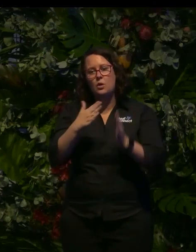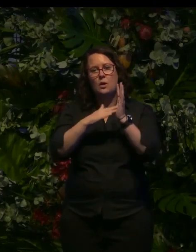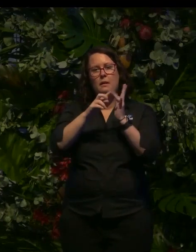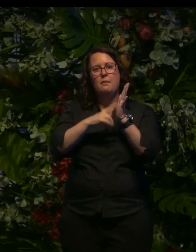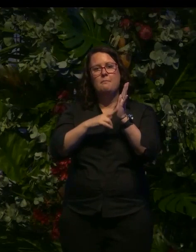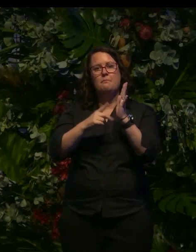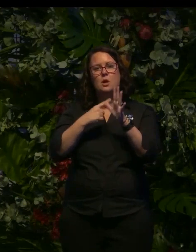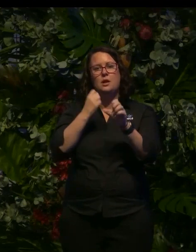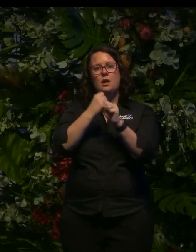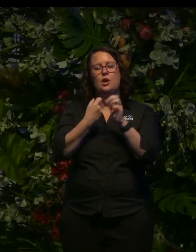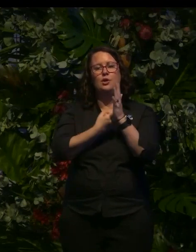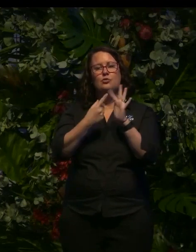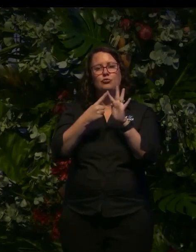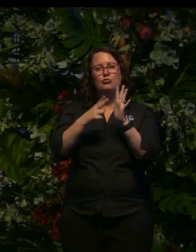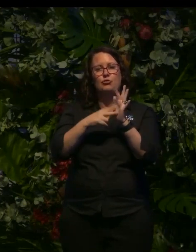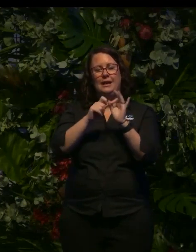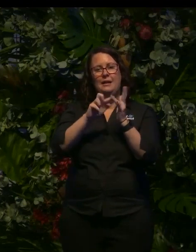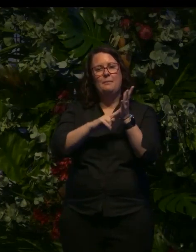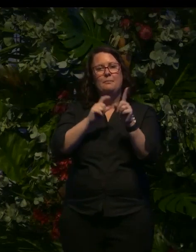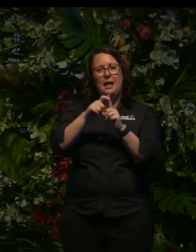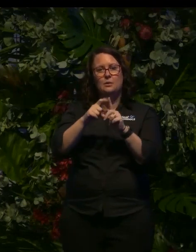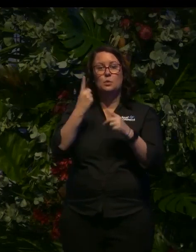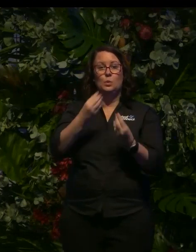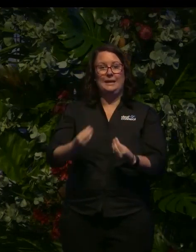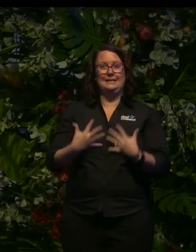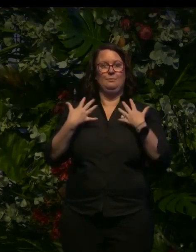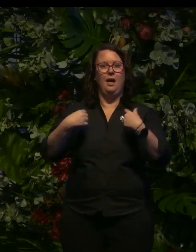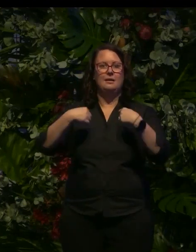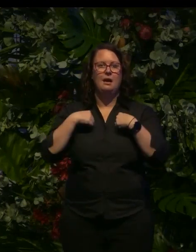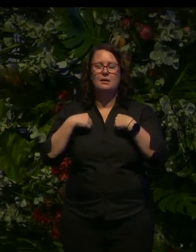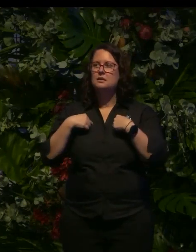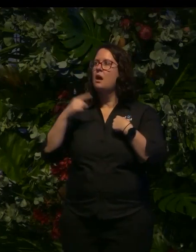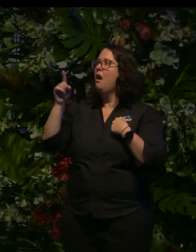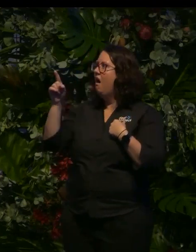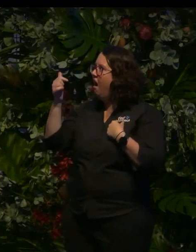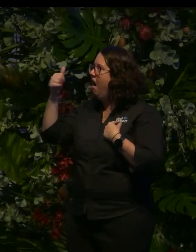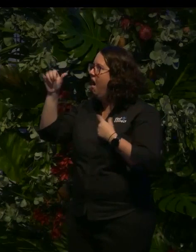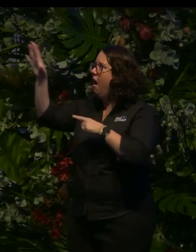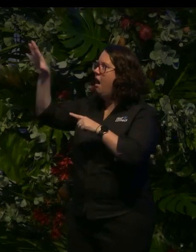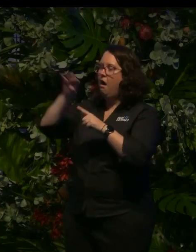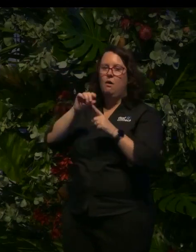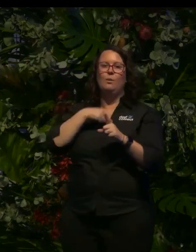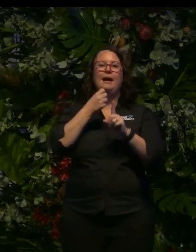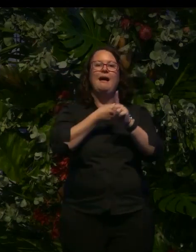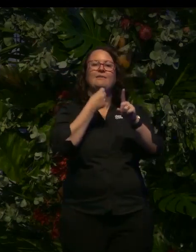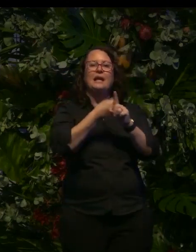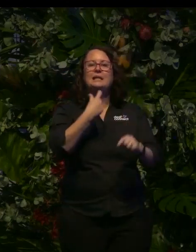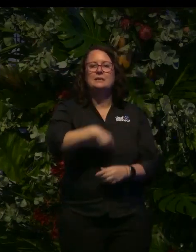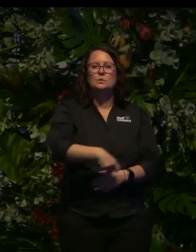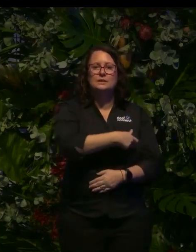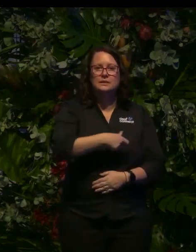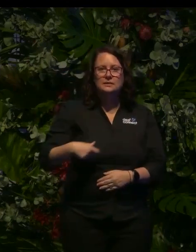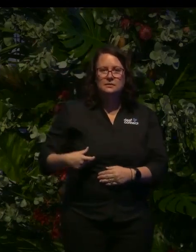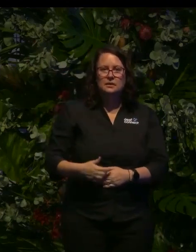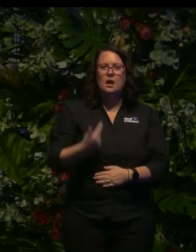Greenbaum to inspire us, because thanks to her, we advocate in Switzerland. I want to thank especially